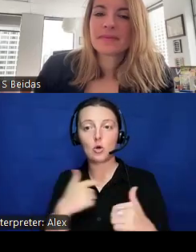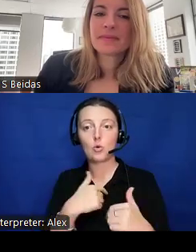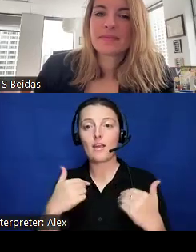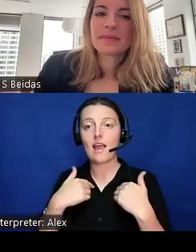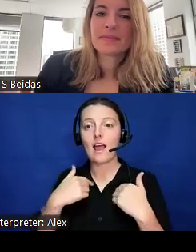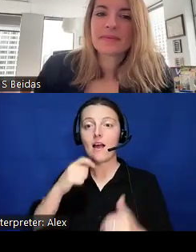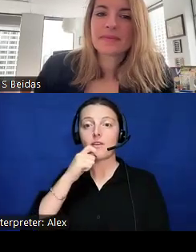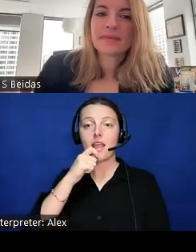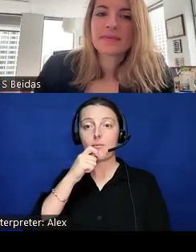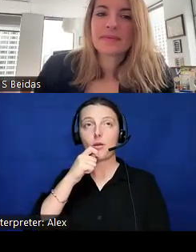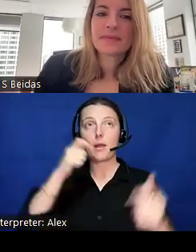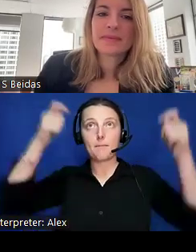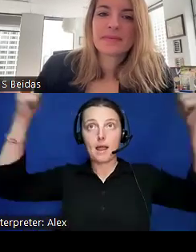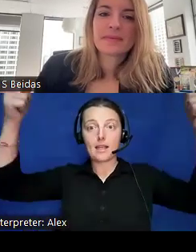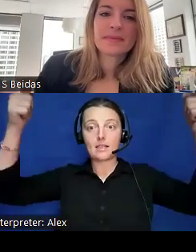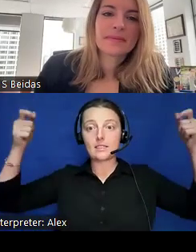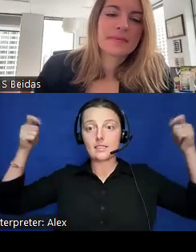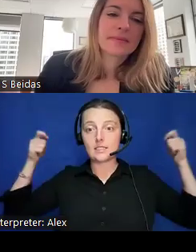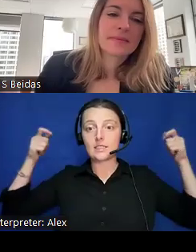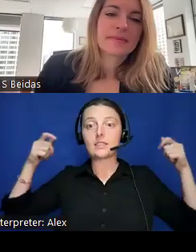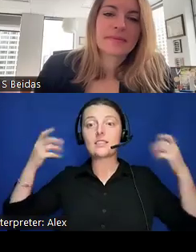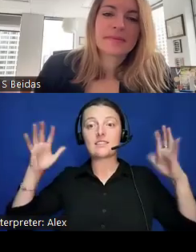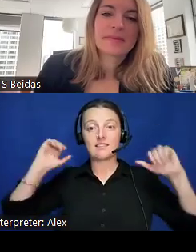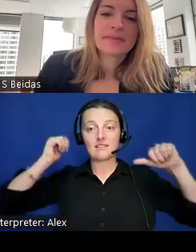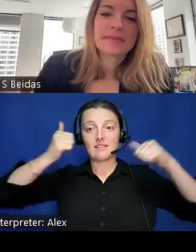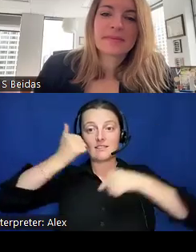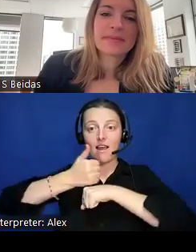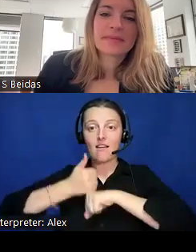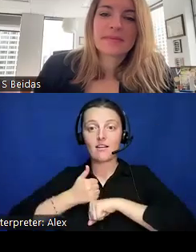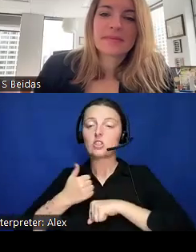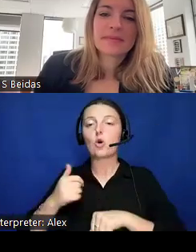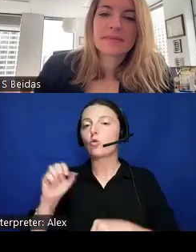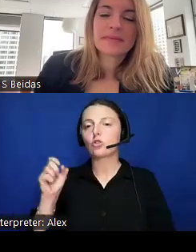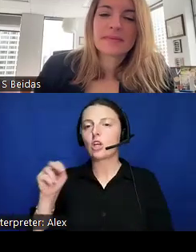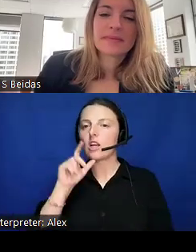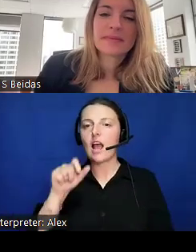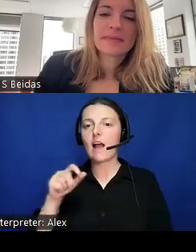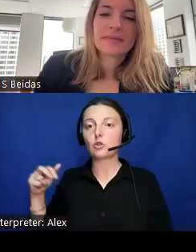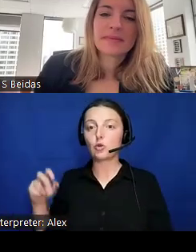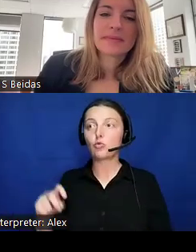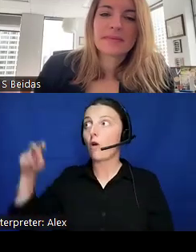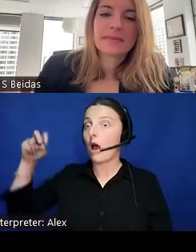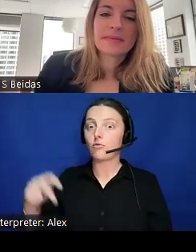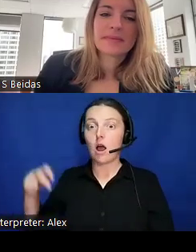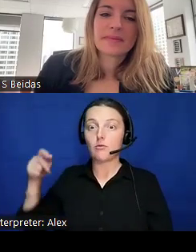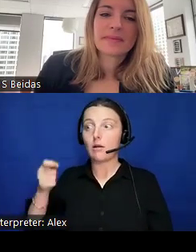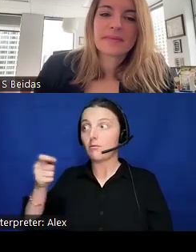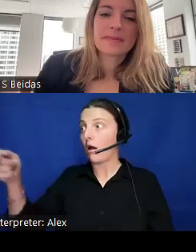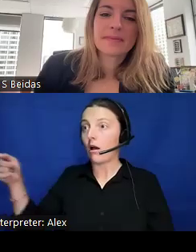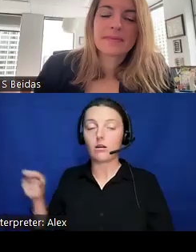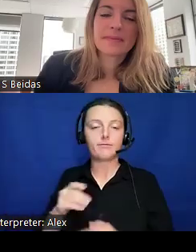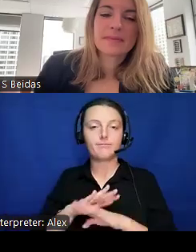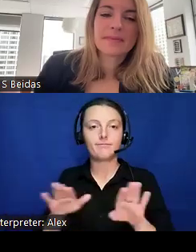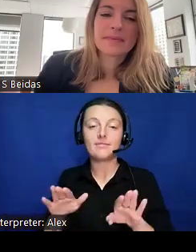Sean running up and down the aisle, although that mostly is good for entertainment. But we won't have to do that today. We will welcome your questions at the